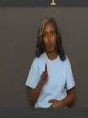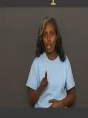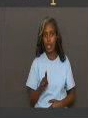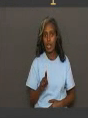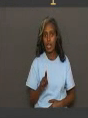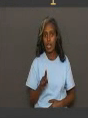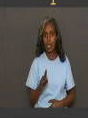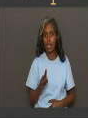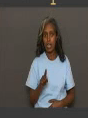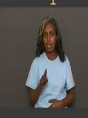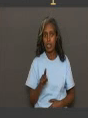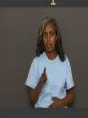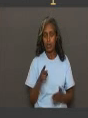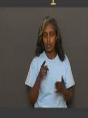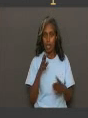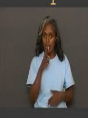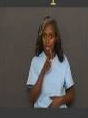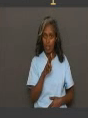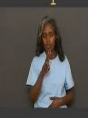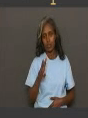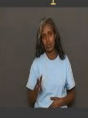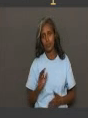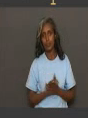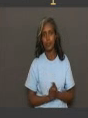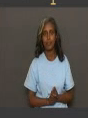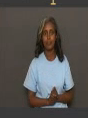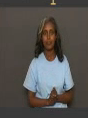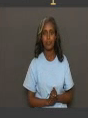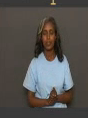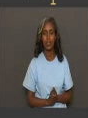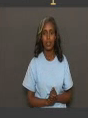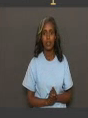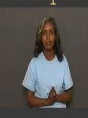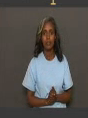R1 switches with R2.